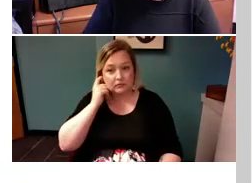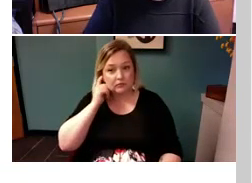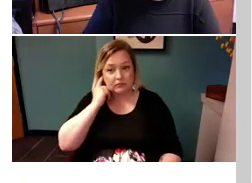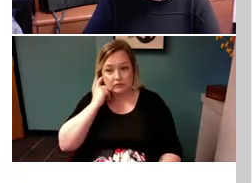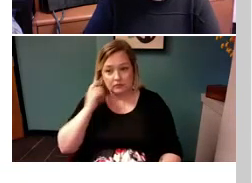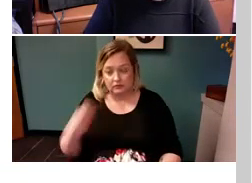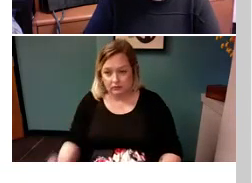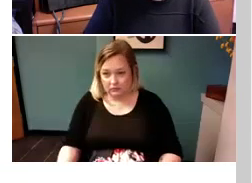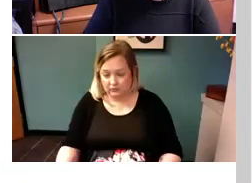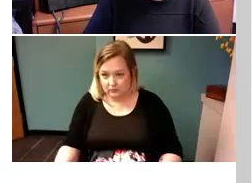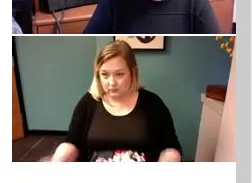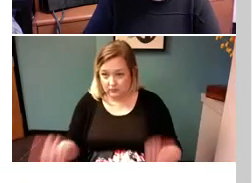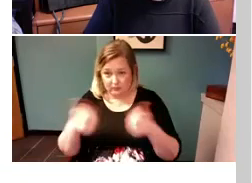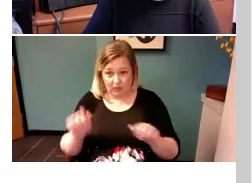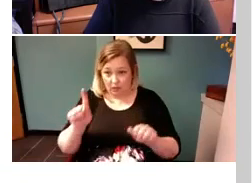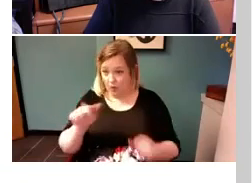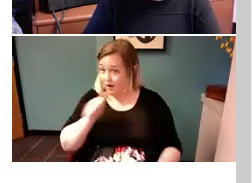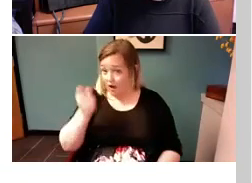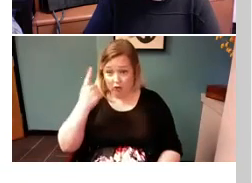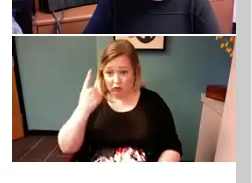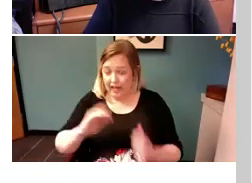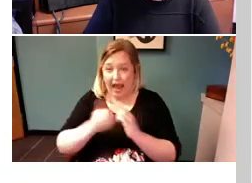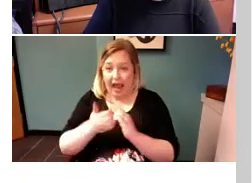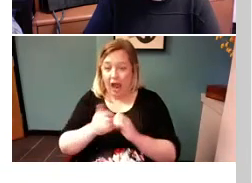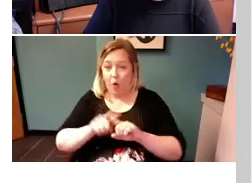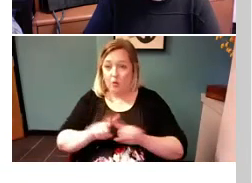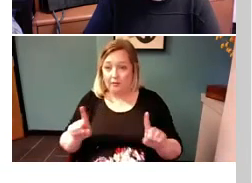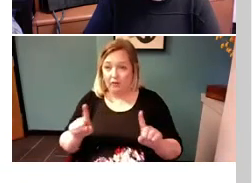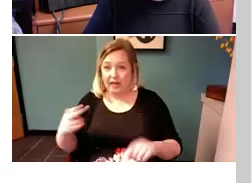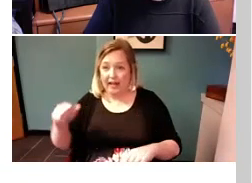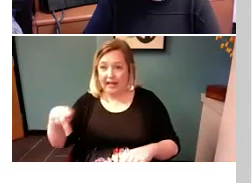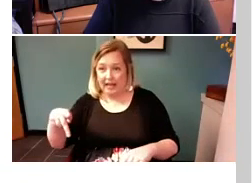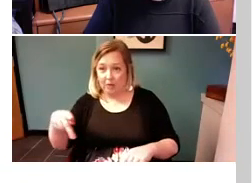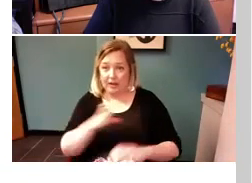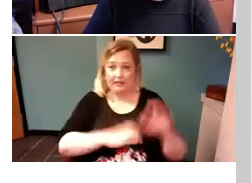Anybody who does not understand how the different heap and stack things work?